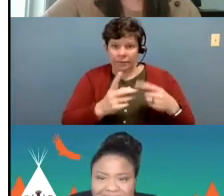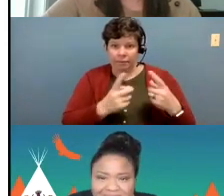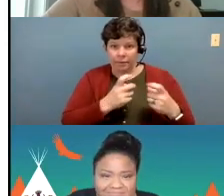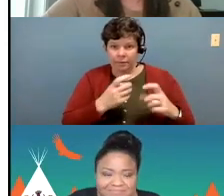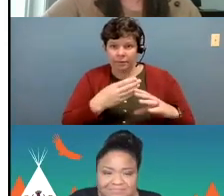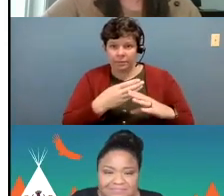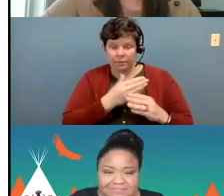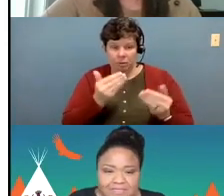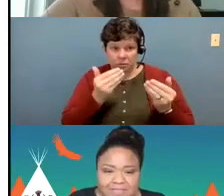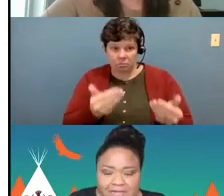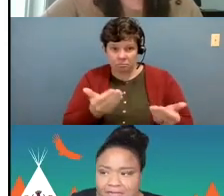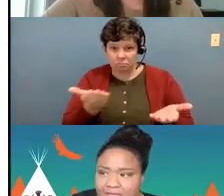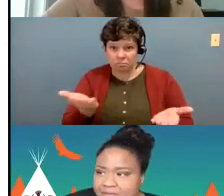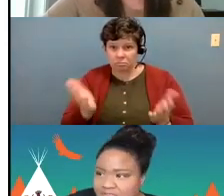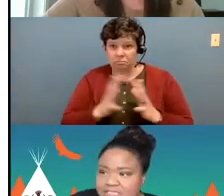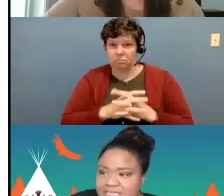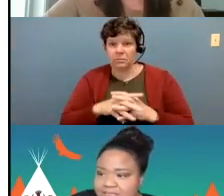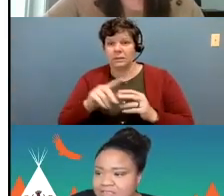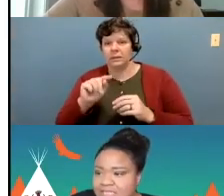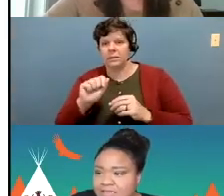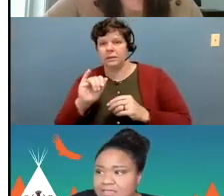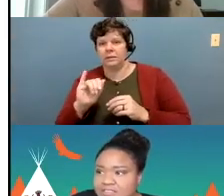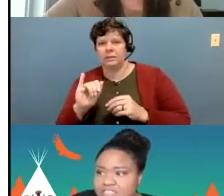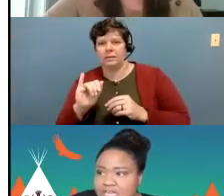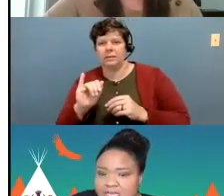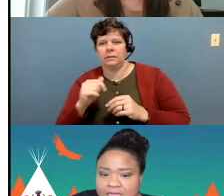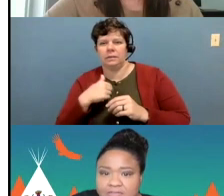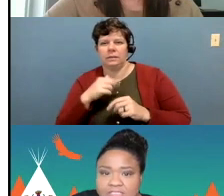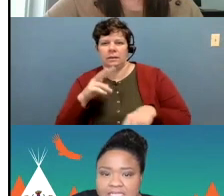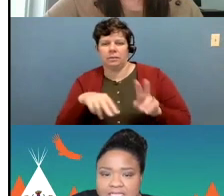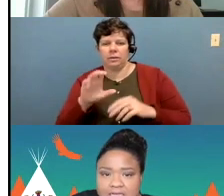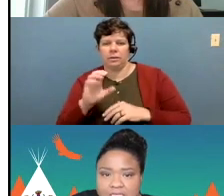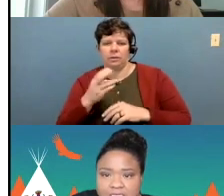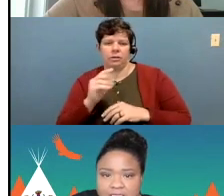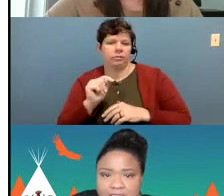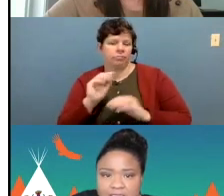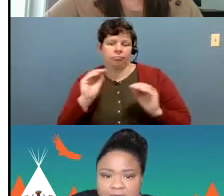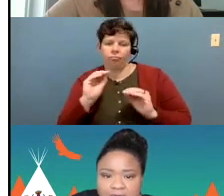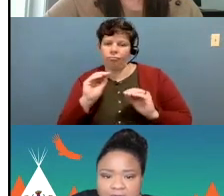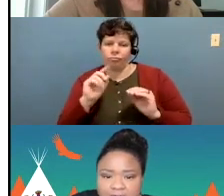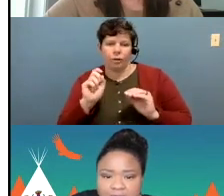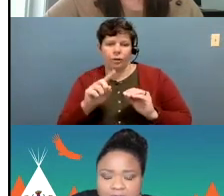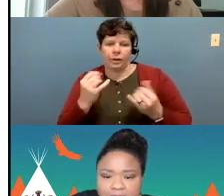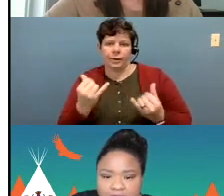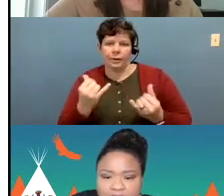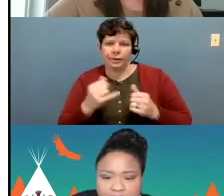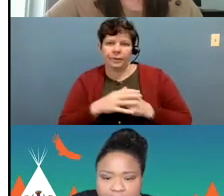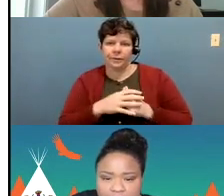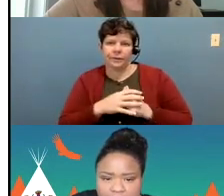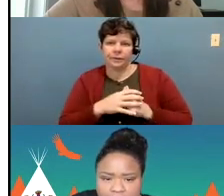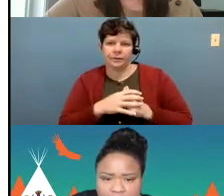before we move on. I'm just taking a look at the chat. I don't see any coming in. We'll